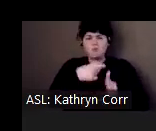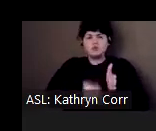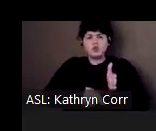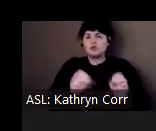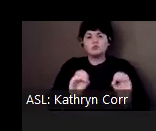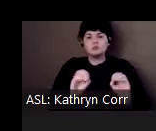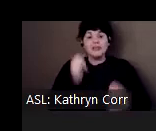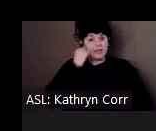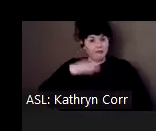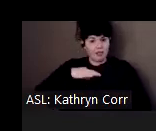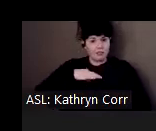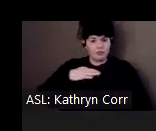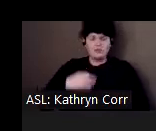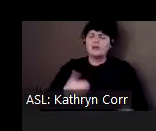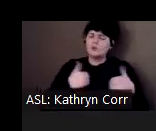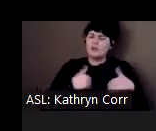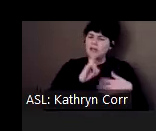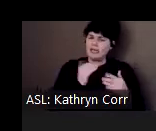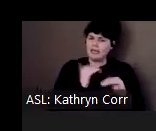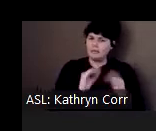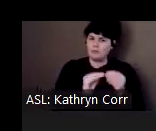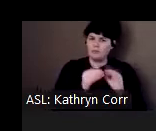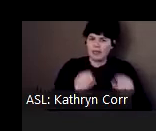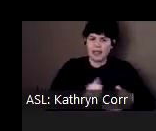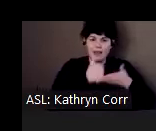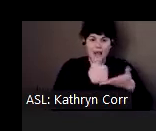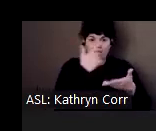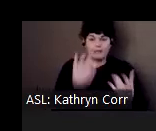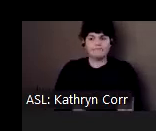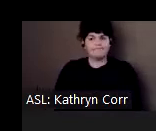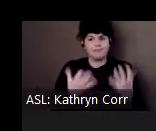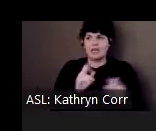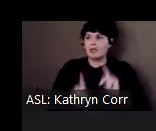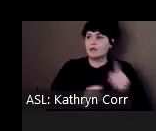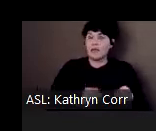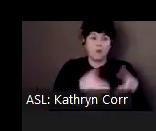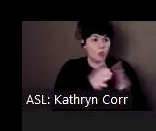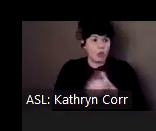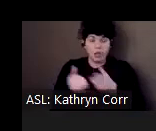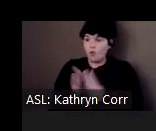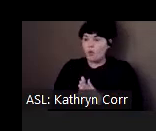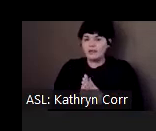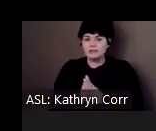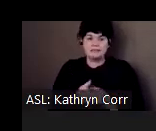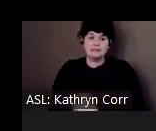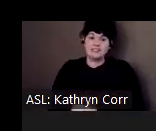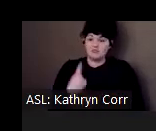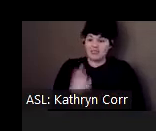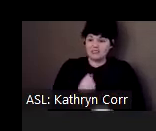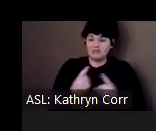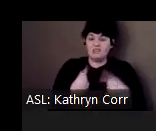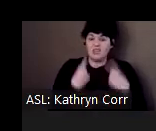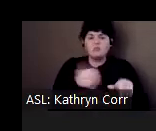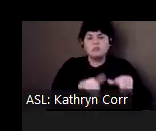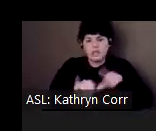limited help right now just because of the great number of requests we've had in the past year, and we're still processing those.